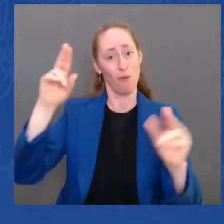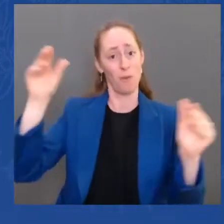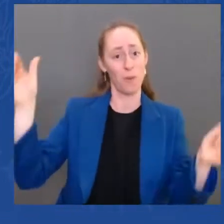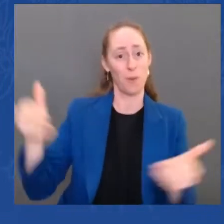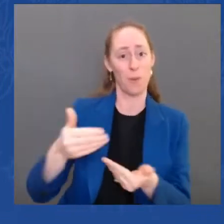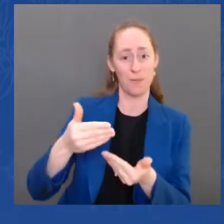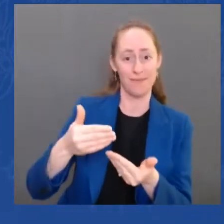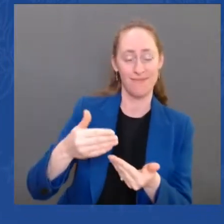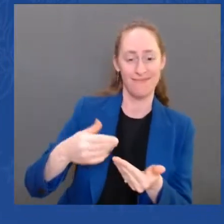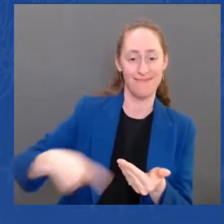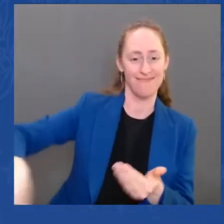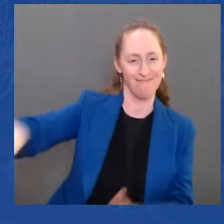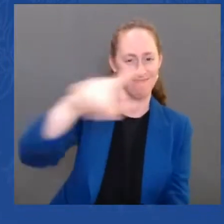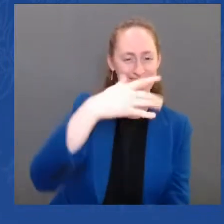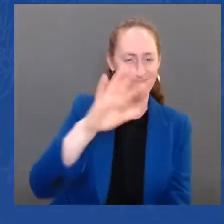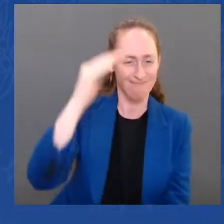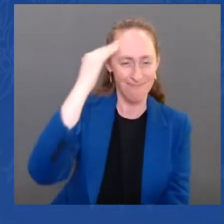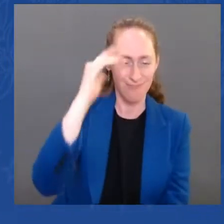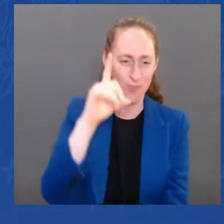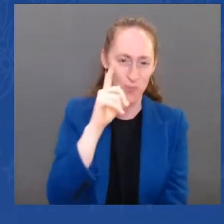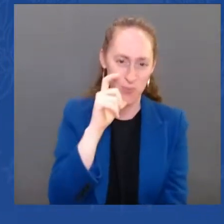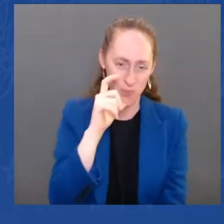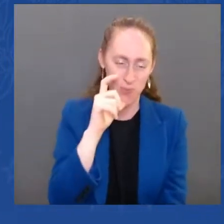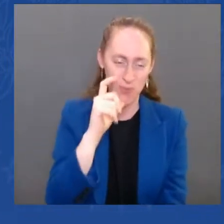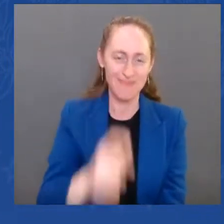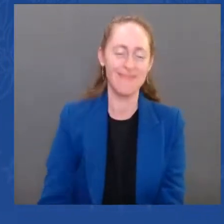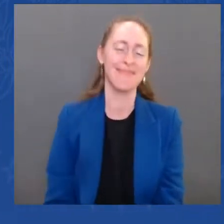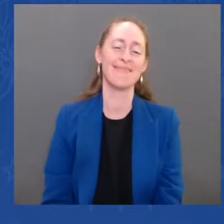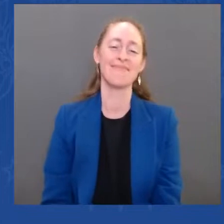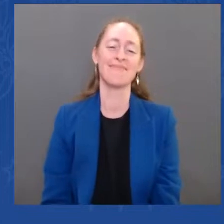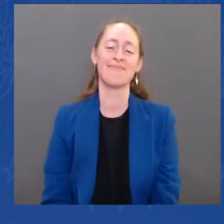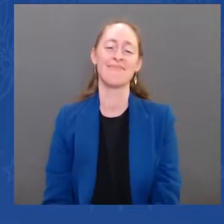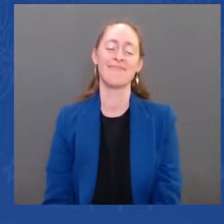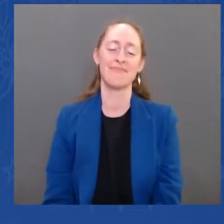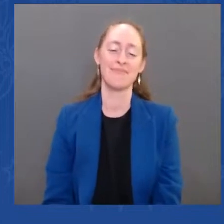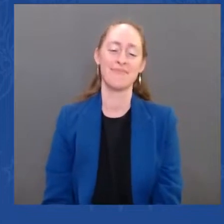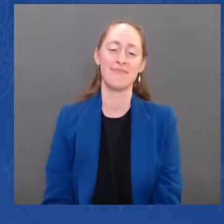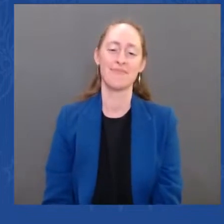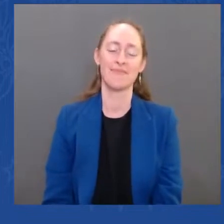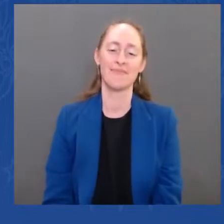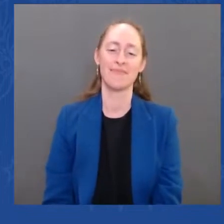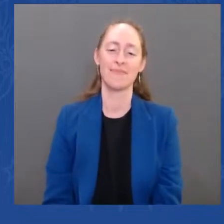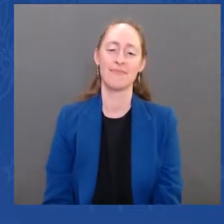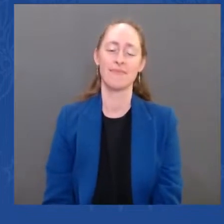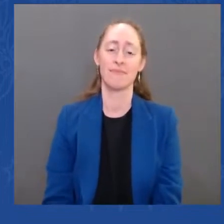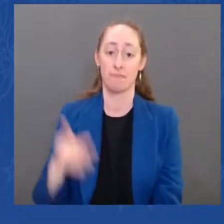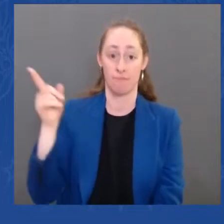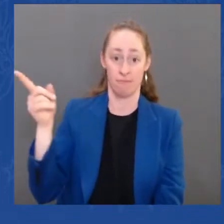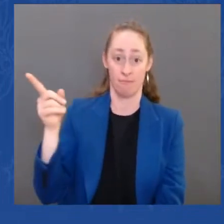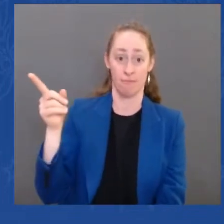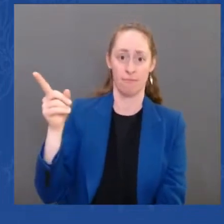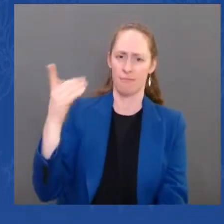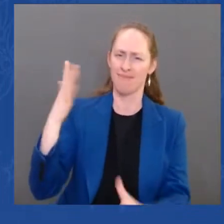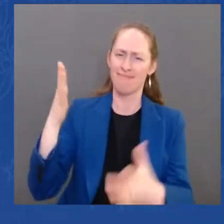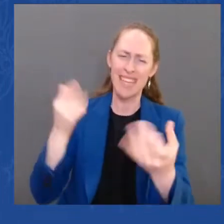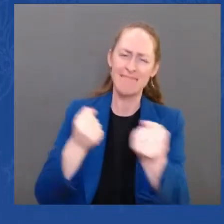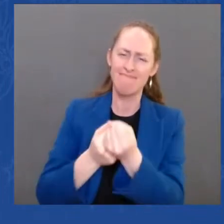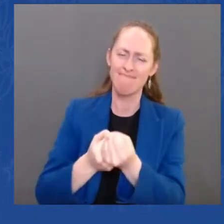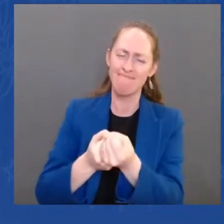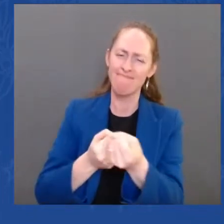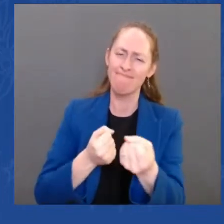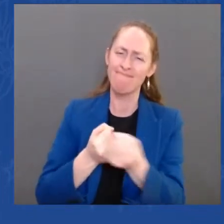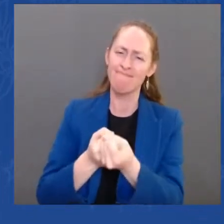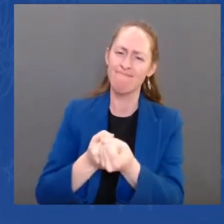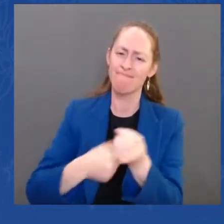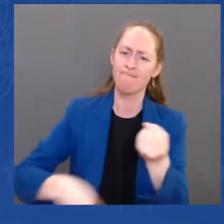well, someone who has been a dedicated advocate for a strong U.S. relationship with ASEAN for